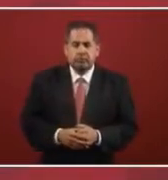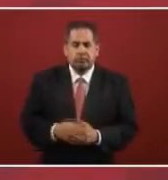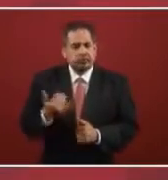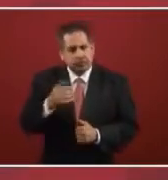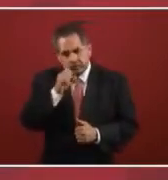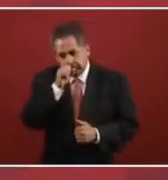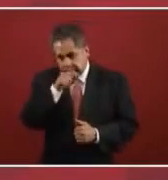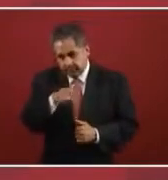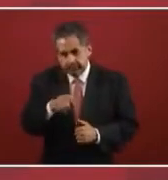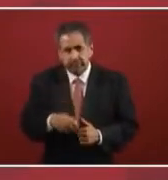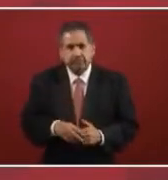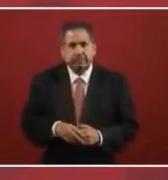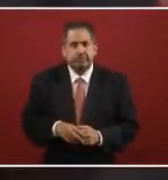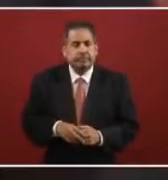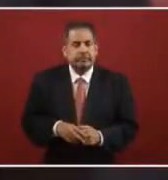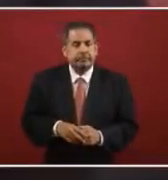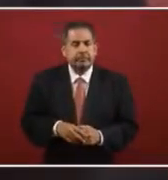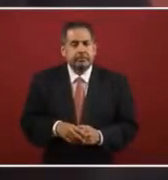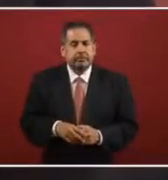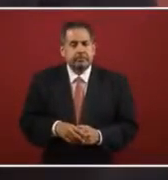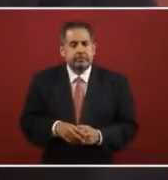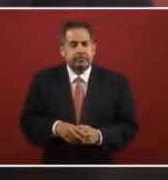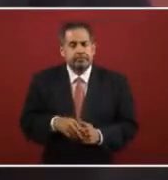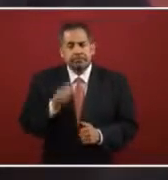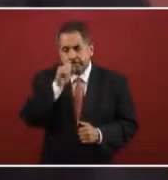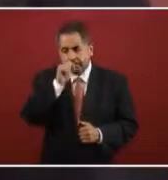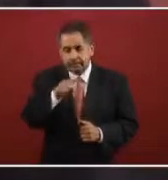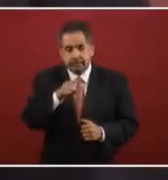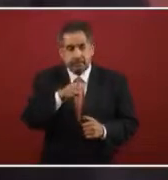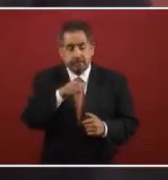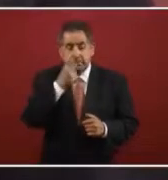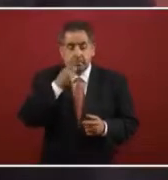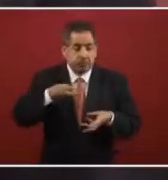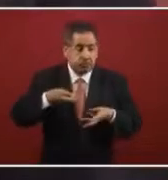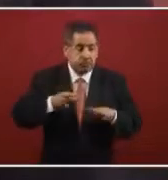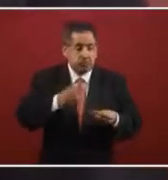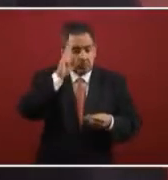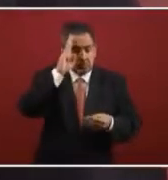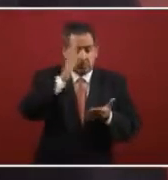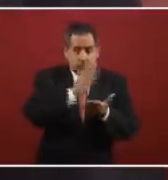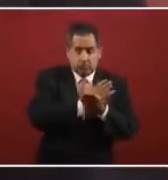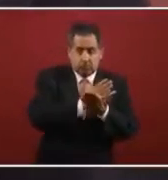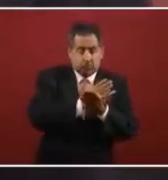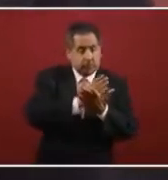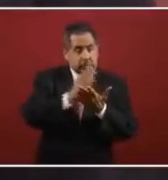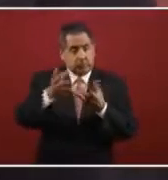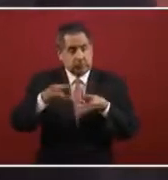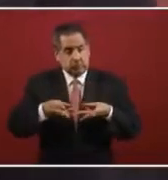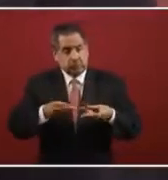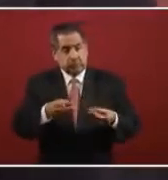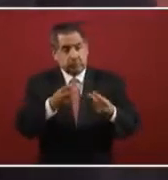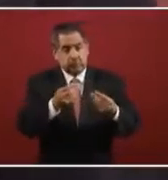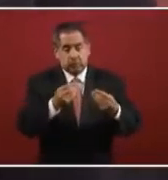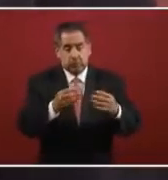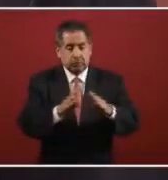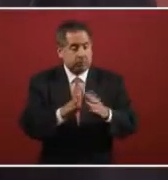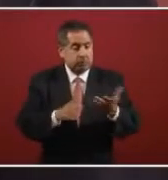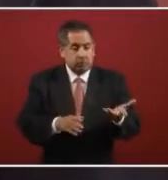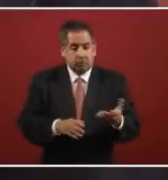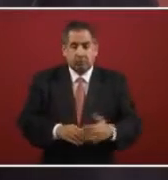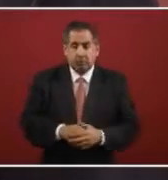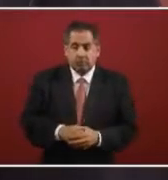Y And que era excesivo el gasto that the del Coneval. Coneval expense was